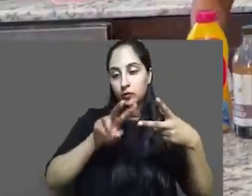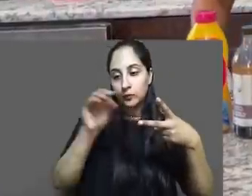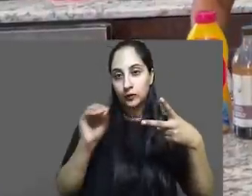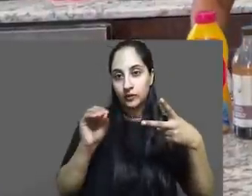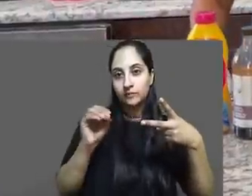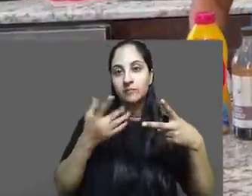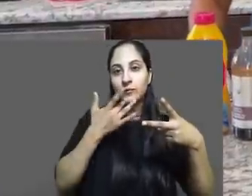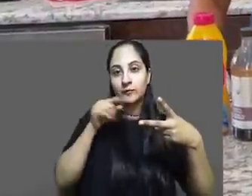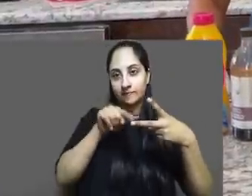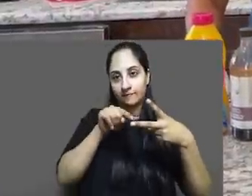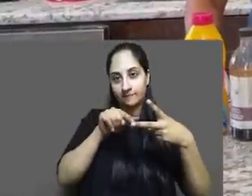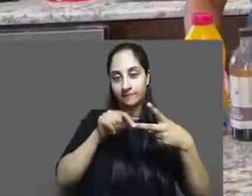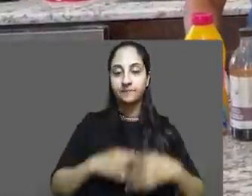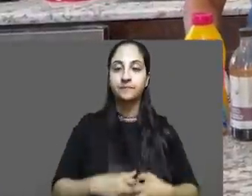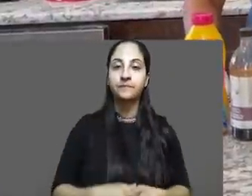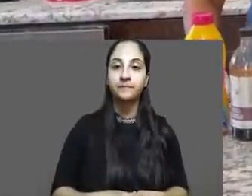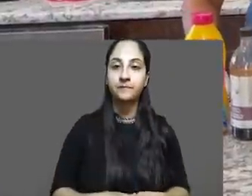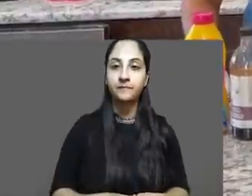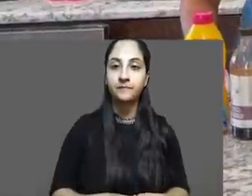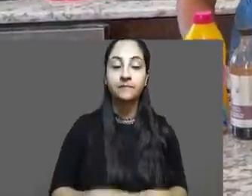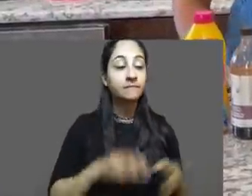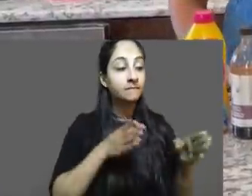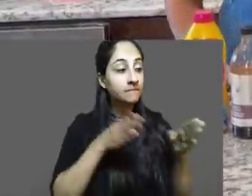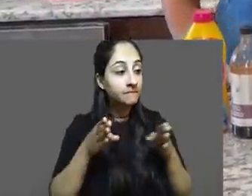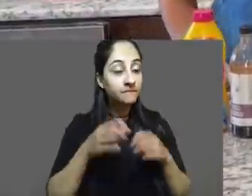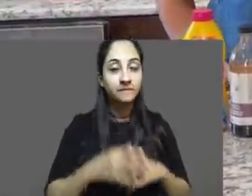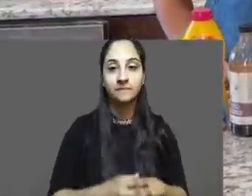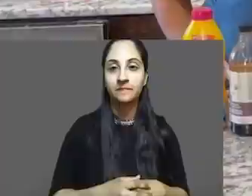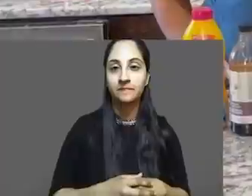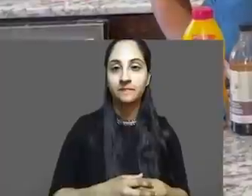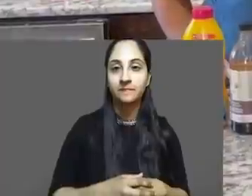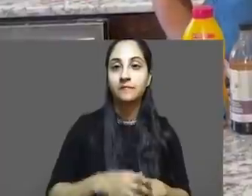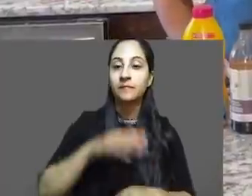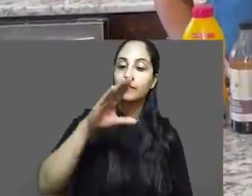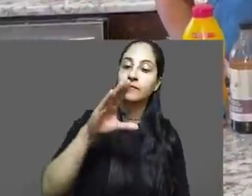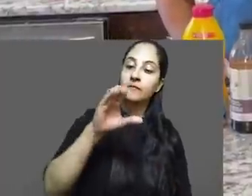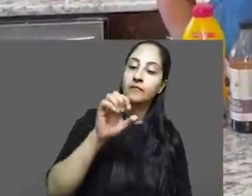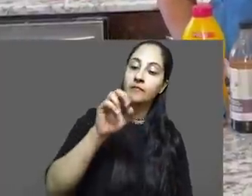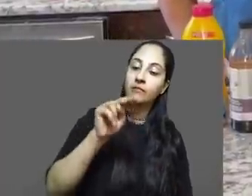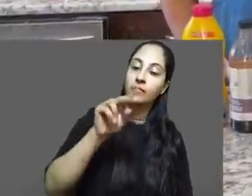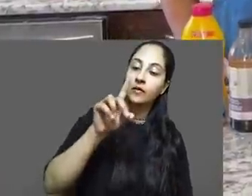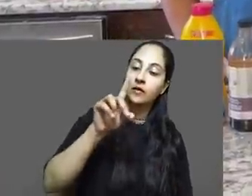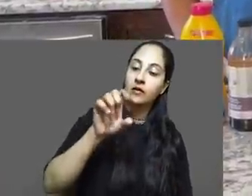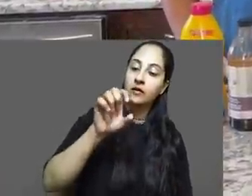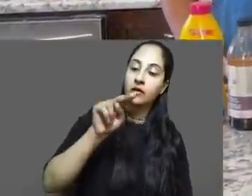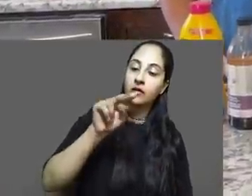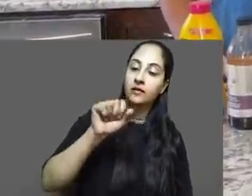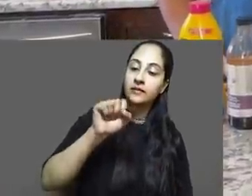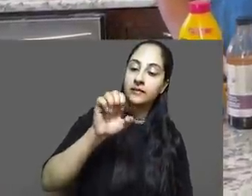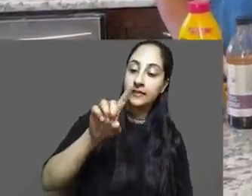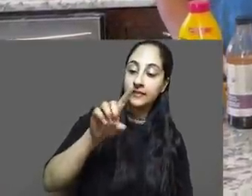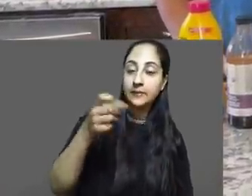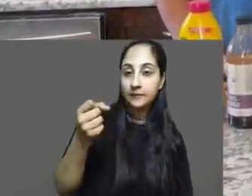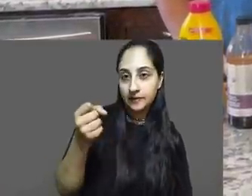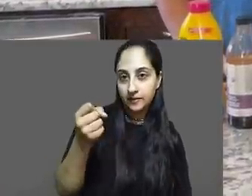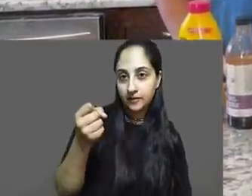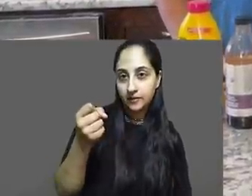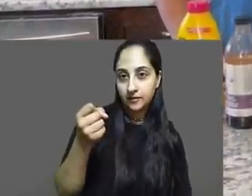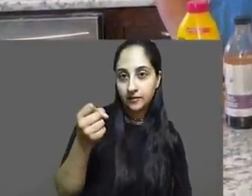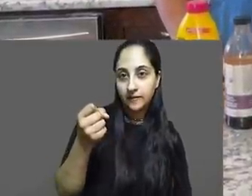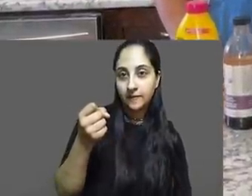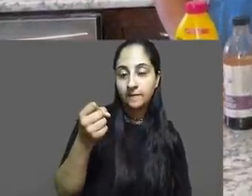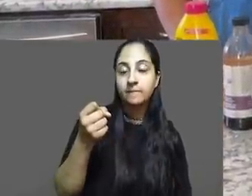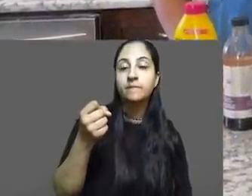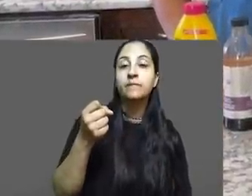we opted to use 2%. Okay, and then what's next? And then we use condensed milk. Now in this one, it calls for 3/4 of